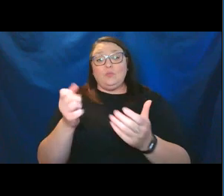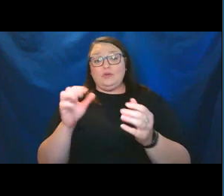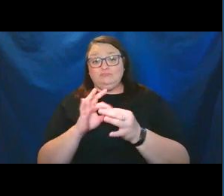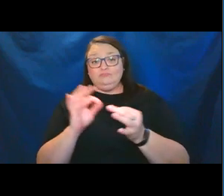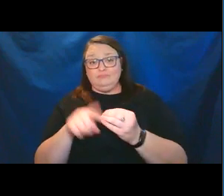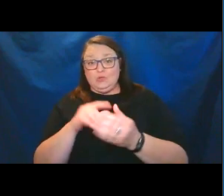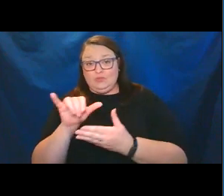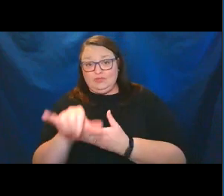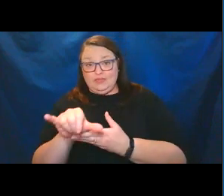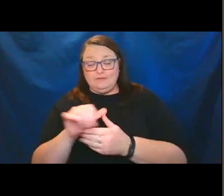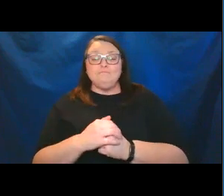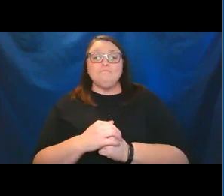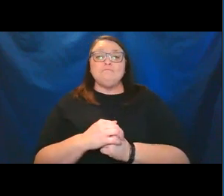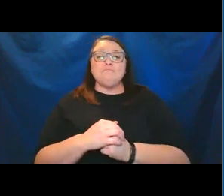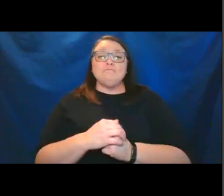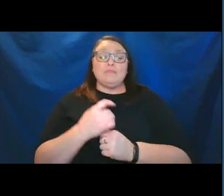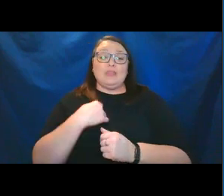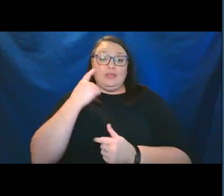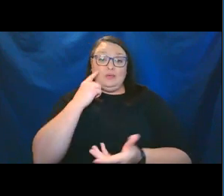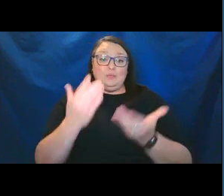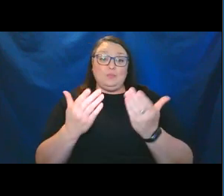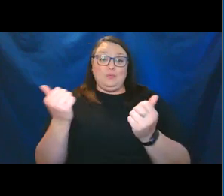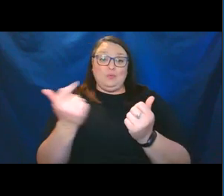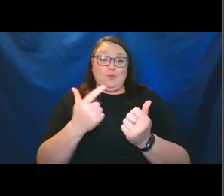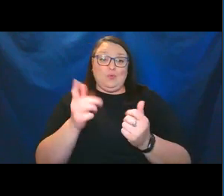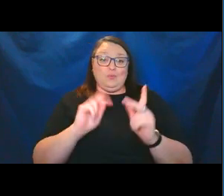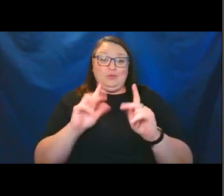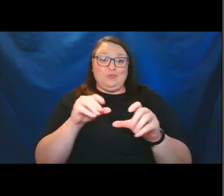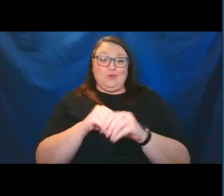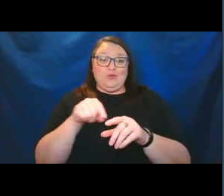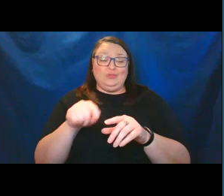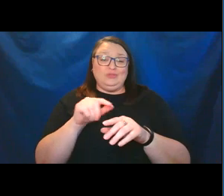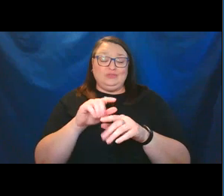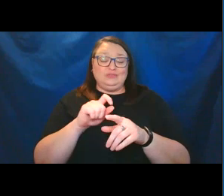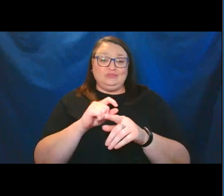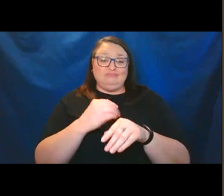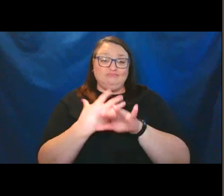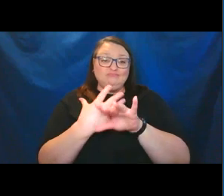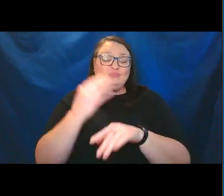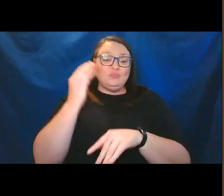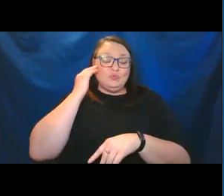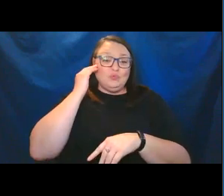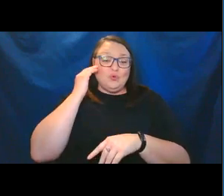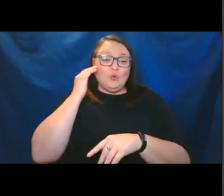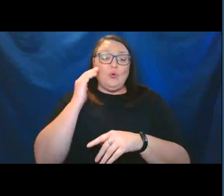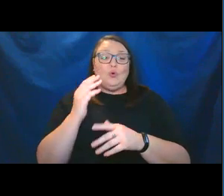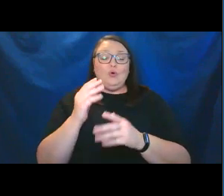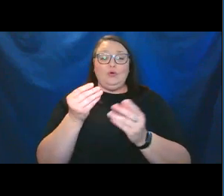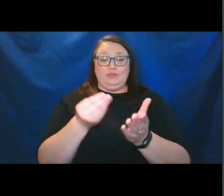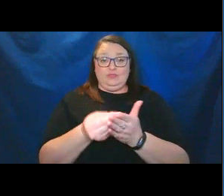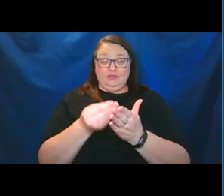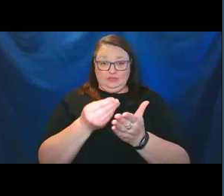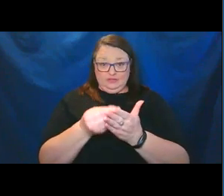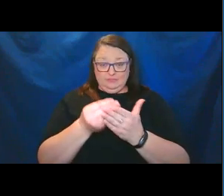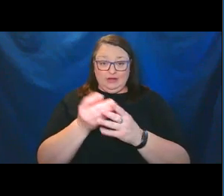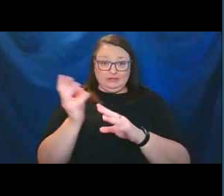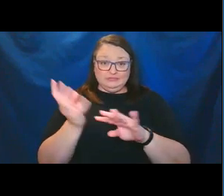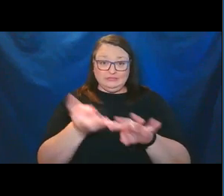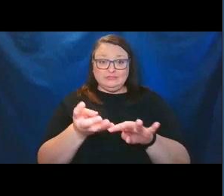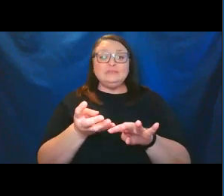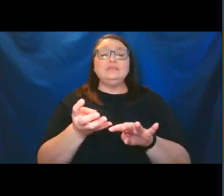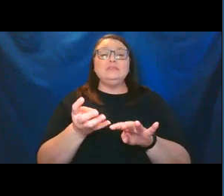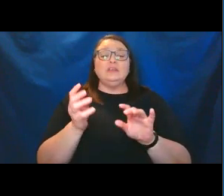is, I think probably everybody on this call knows, most of the IRA BIL derivative funding streams are